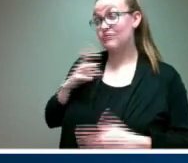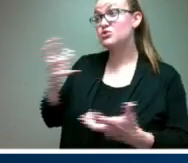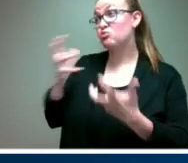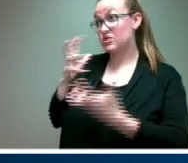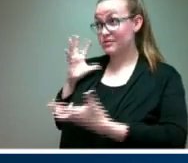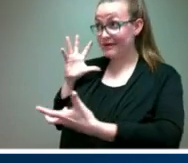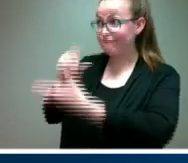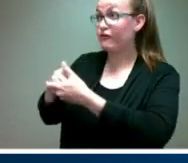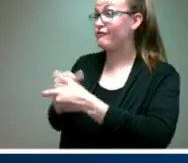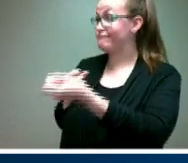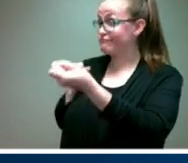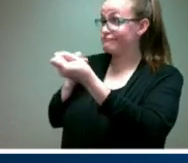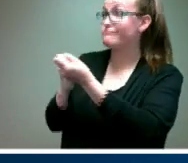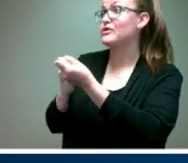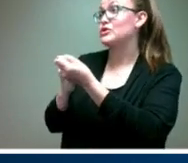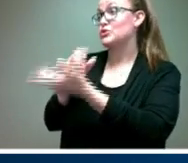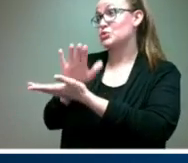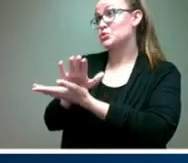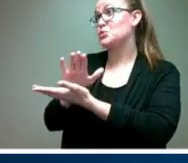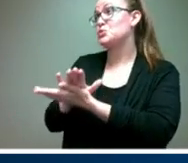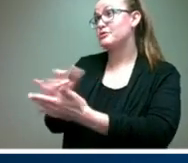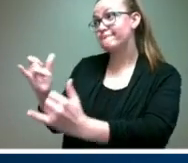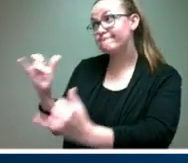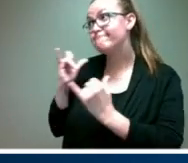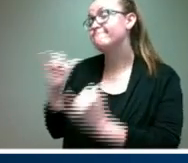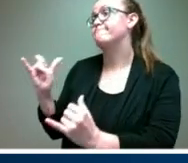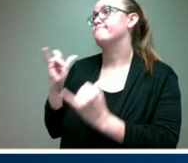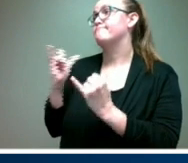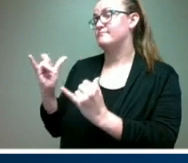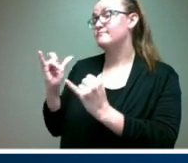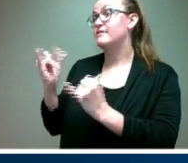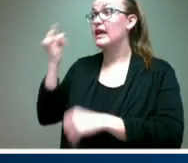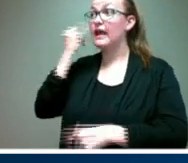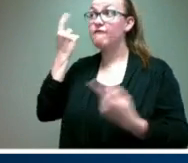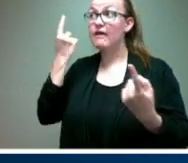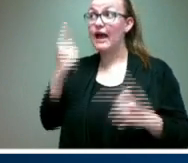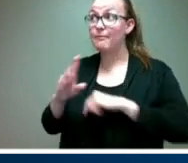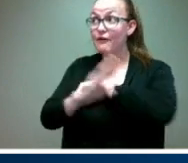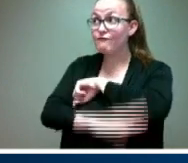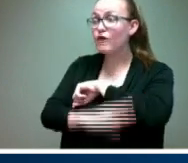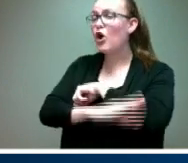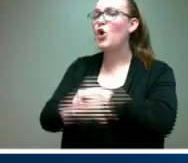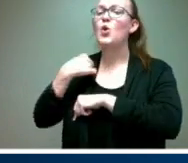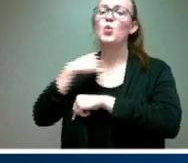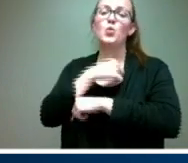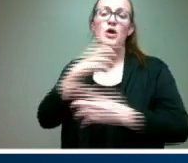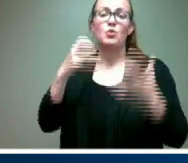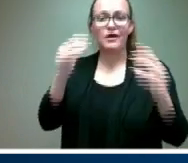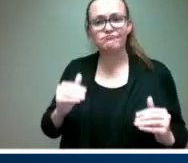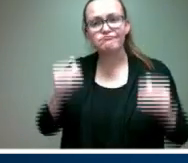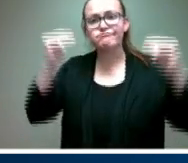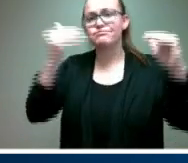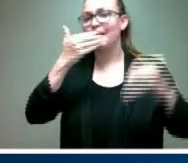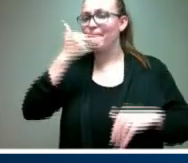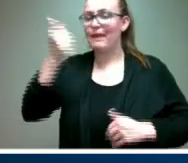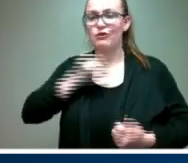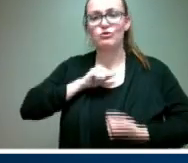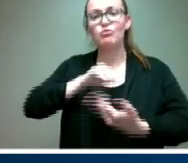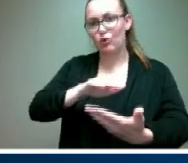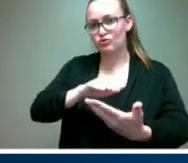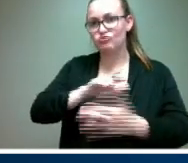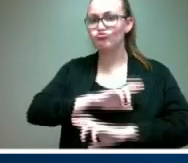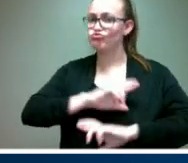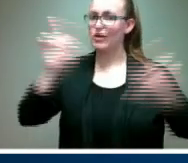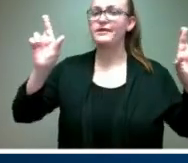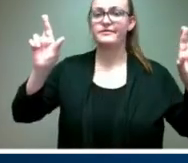do even better if we confront this again in the fall. I mean, fingers crossed we don't, but we really never know. Yeah. Thank